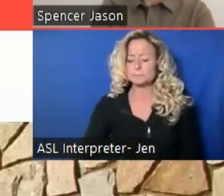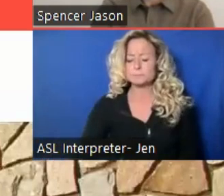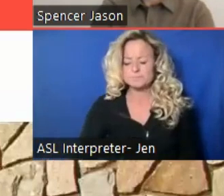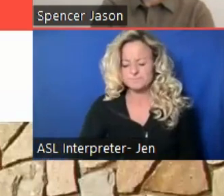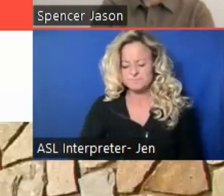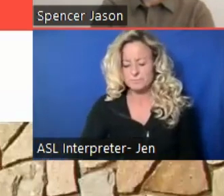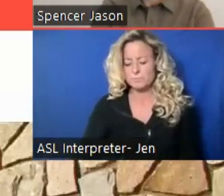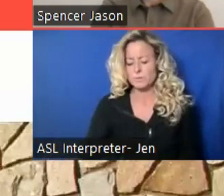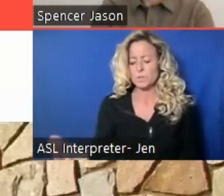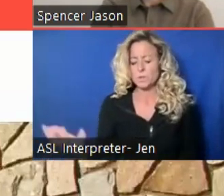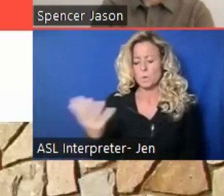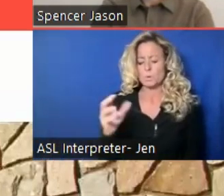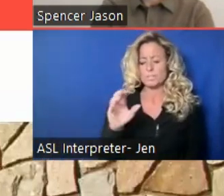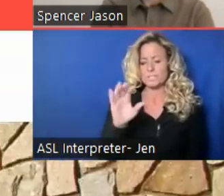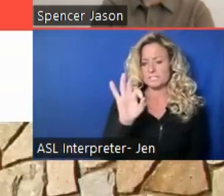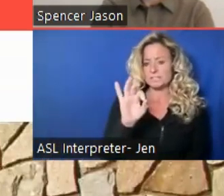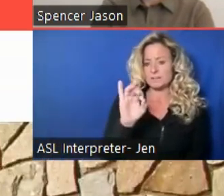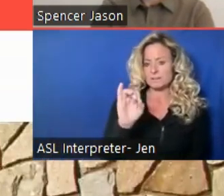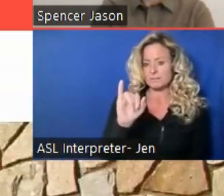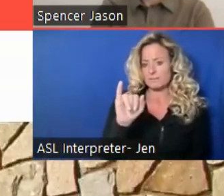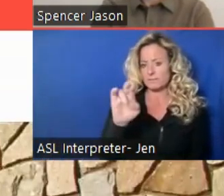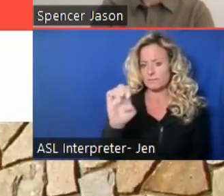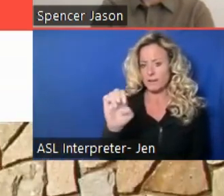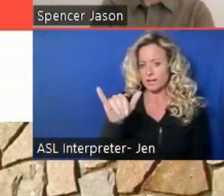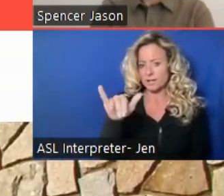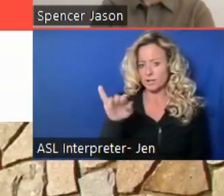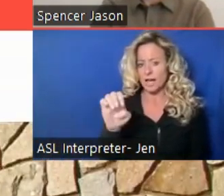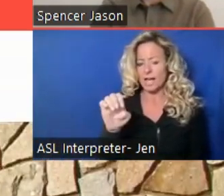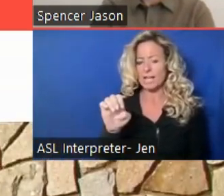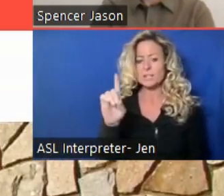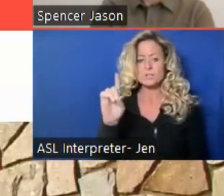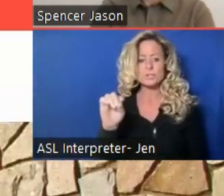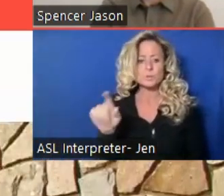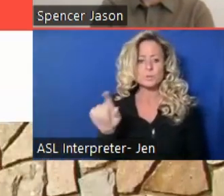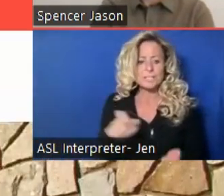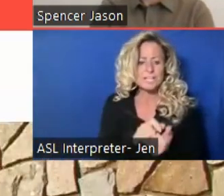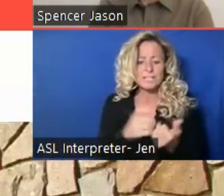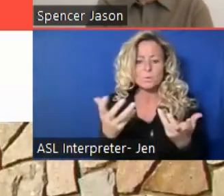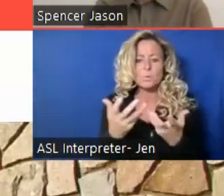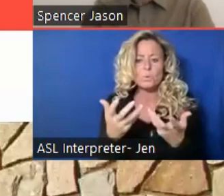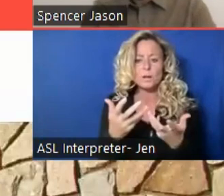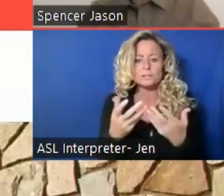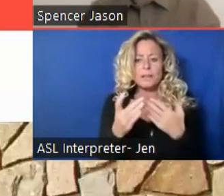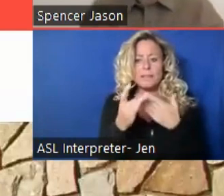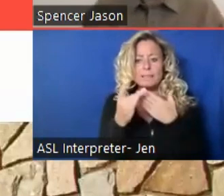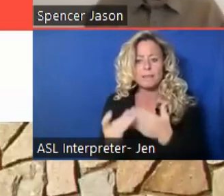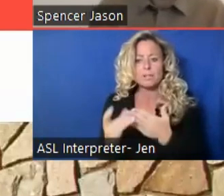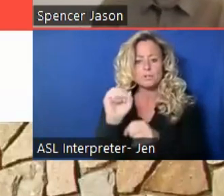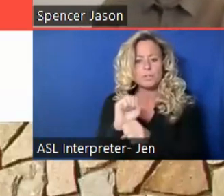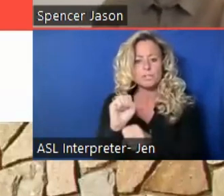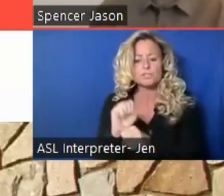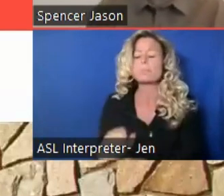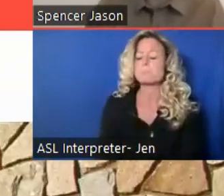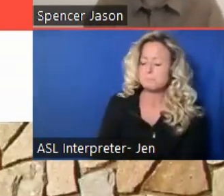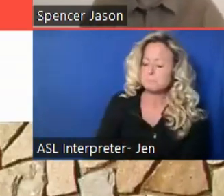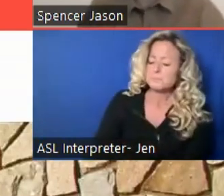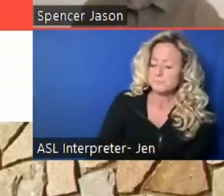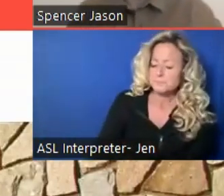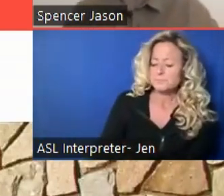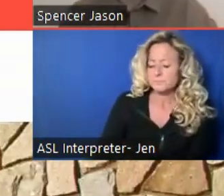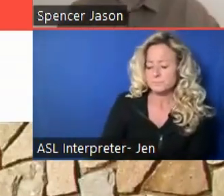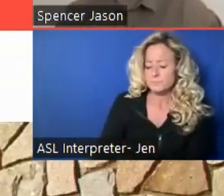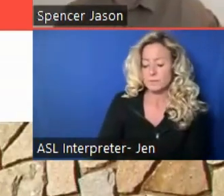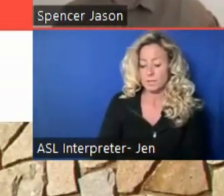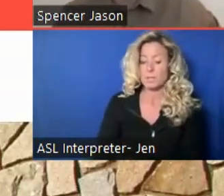what does FireEye do broadly and what drew you to this job? Yeah. There's